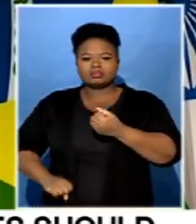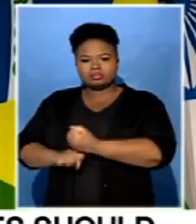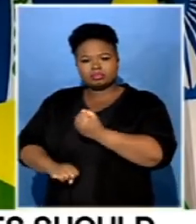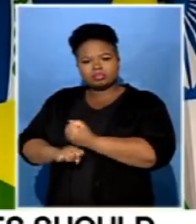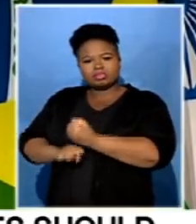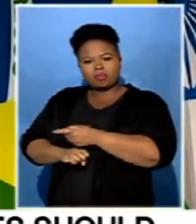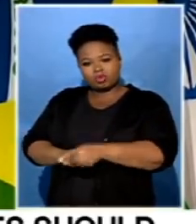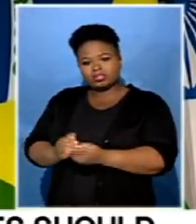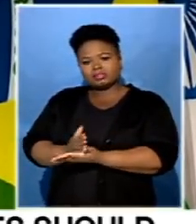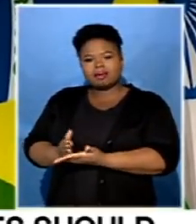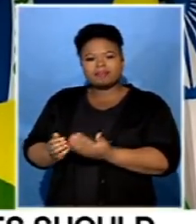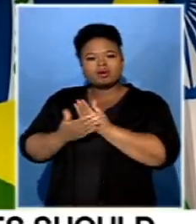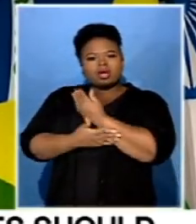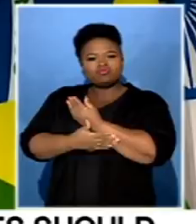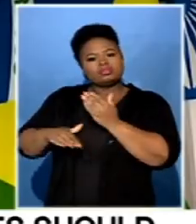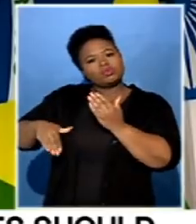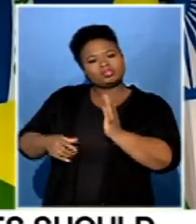support to developing countries.